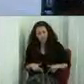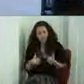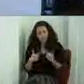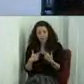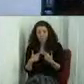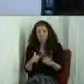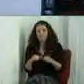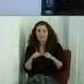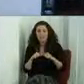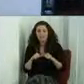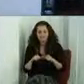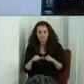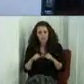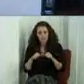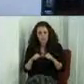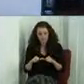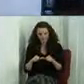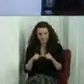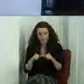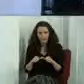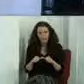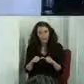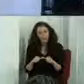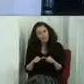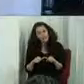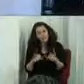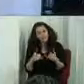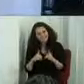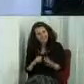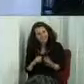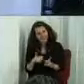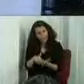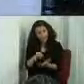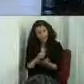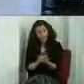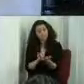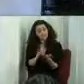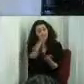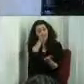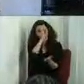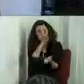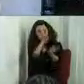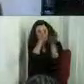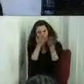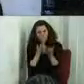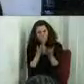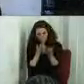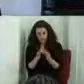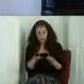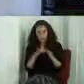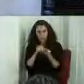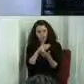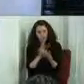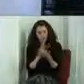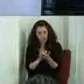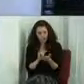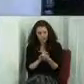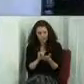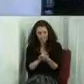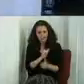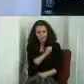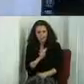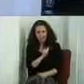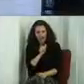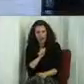a continuum. And yet the abundance that God offers to us and the key to abundance is the attitude with which